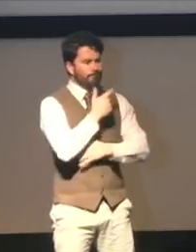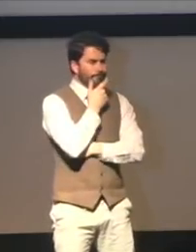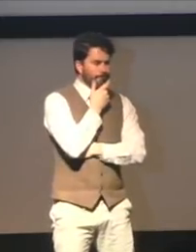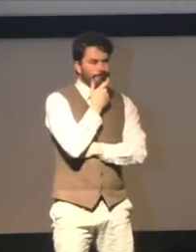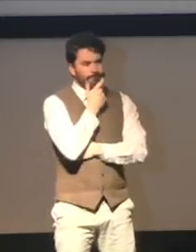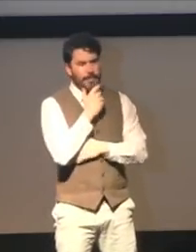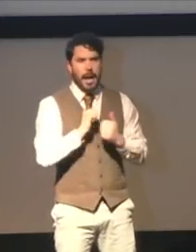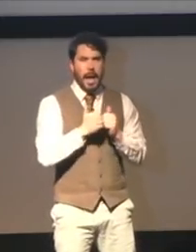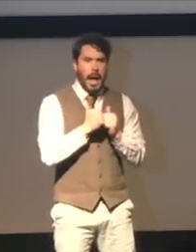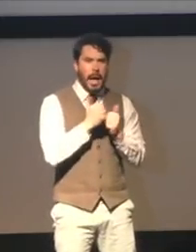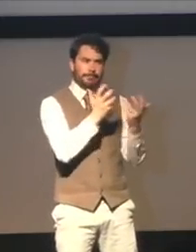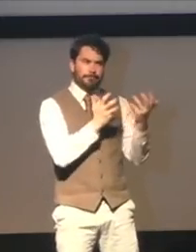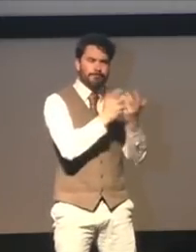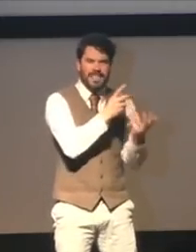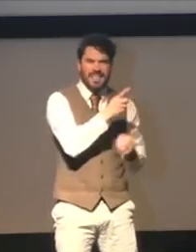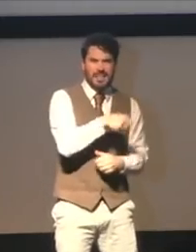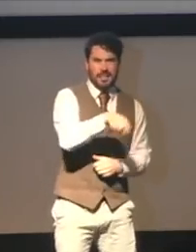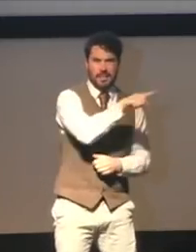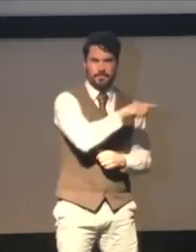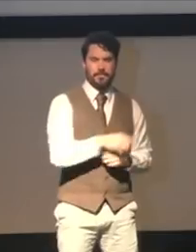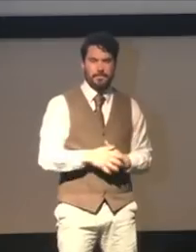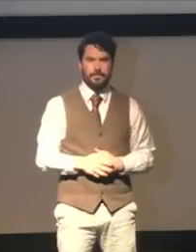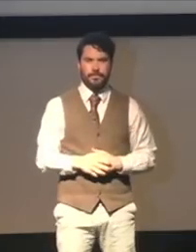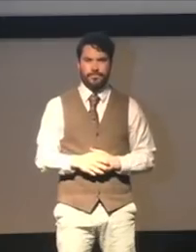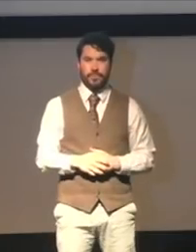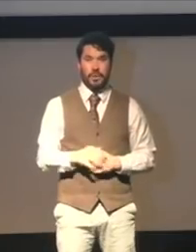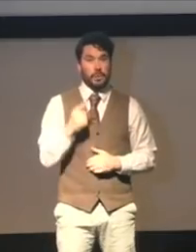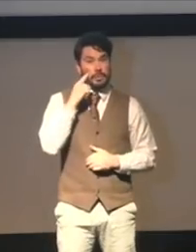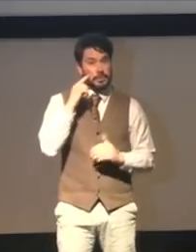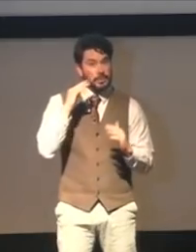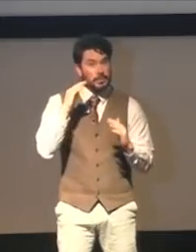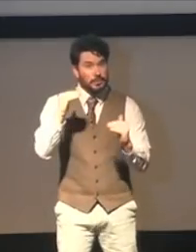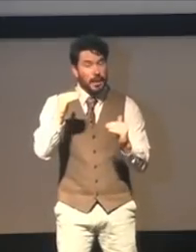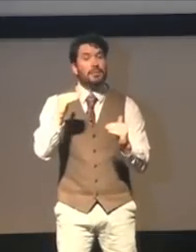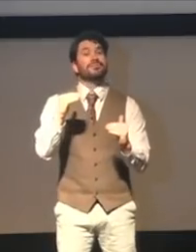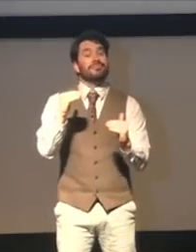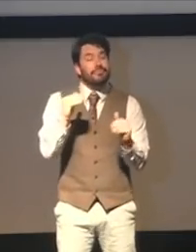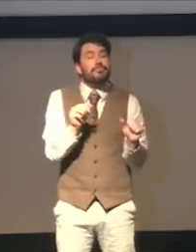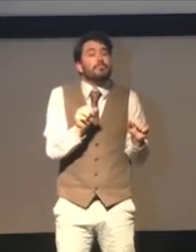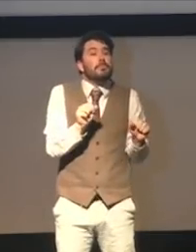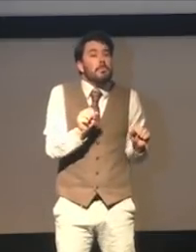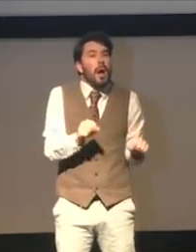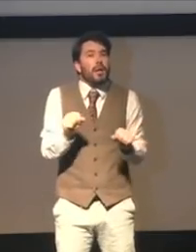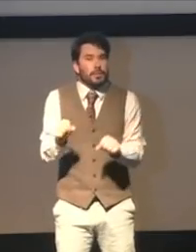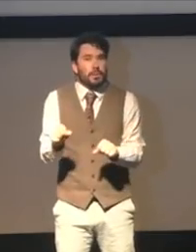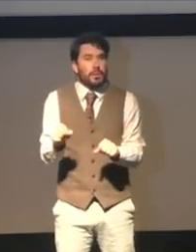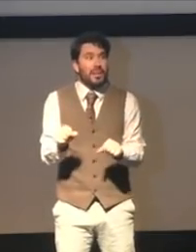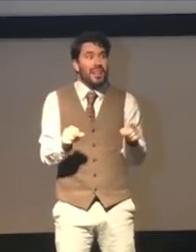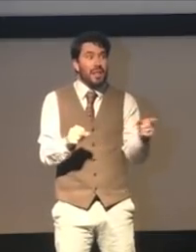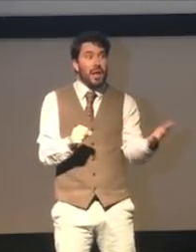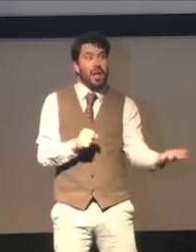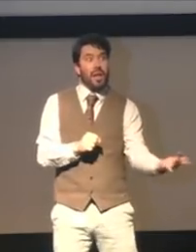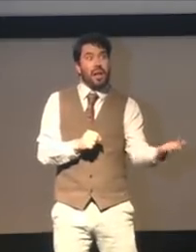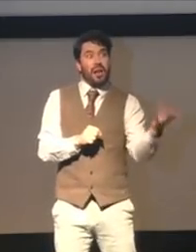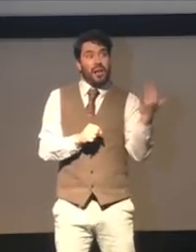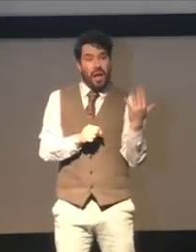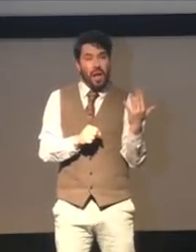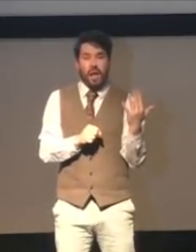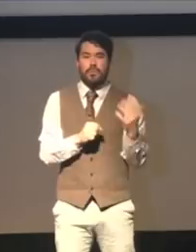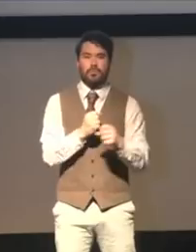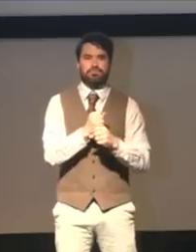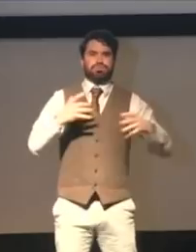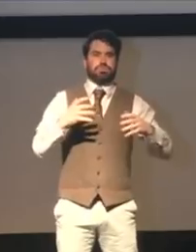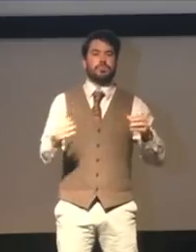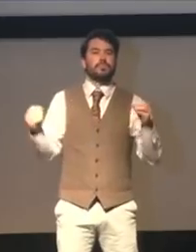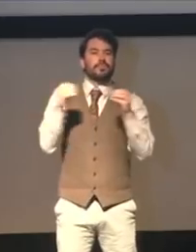needs. And we anticipate that there may be a surge of patients as we begin to open that up. And finally,